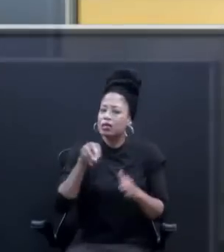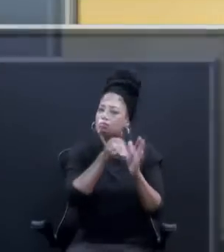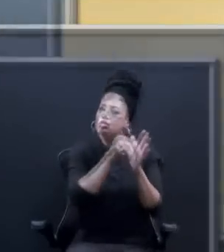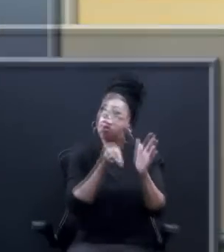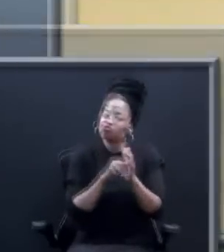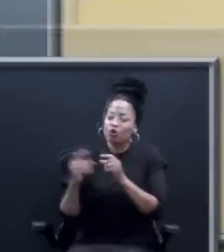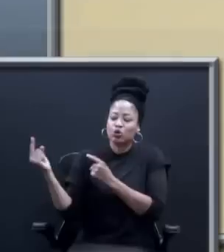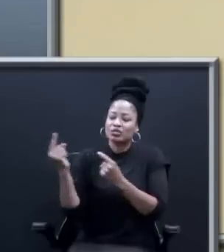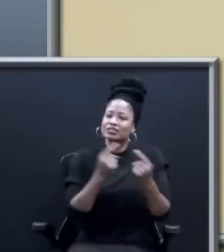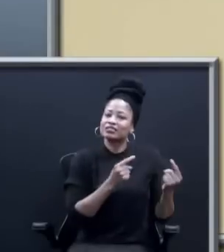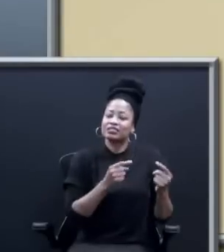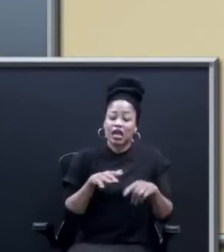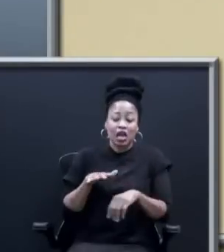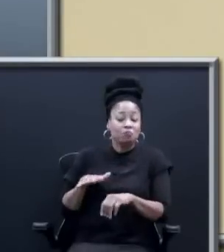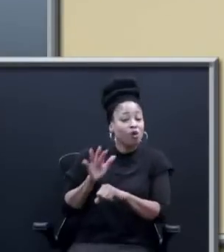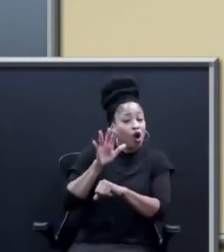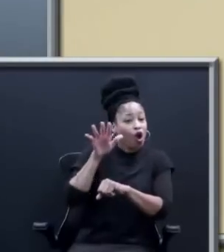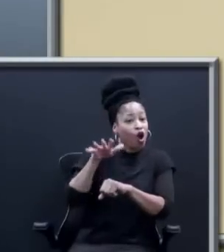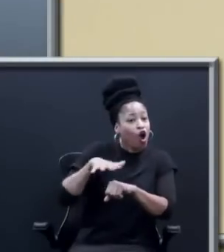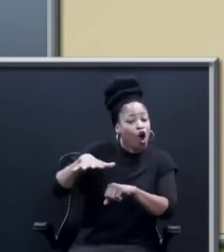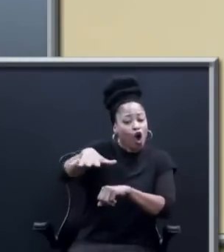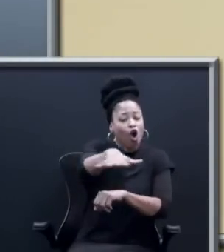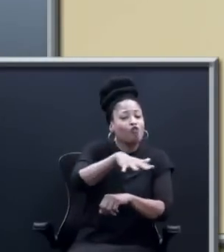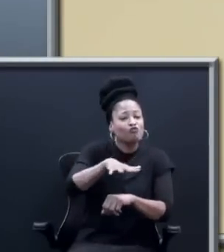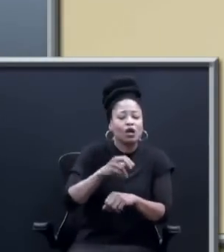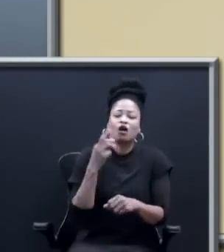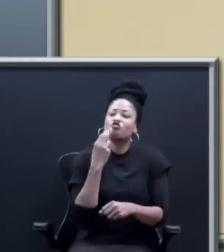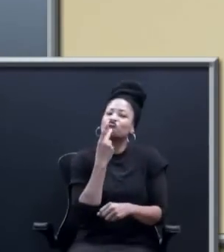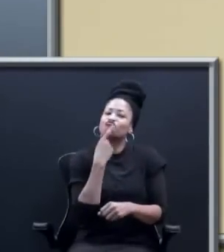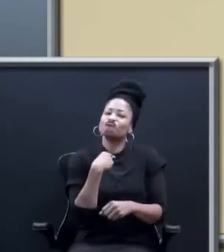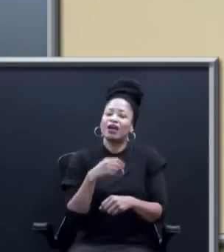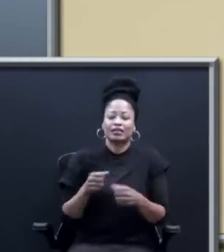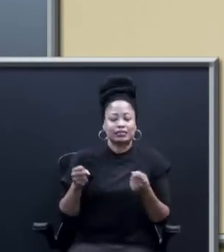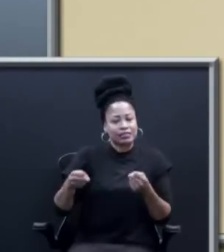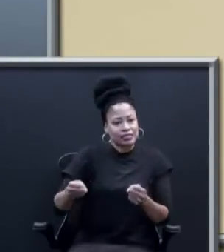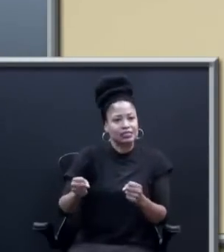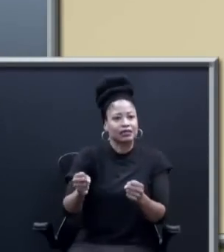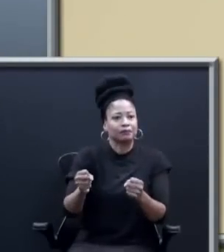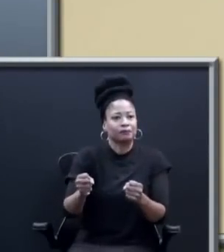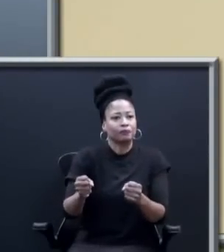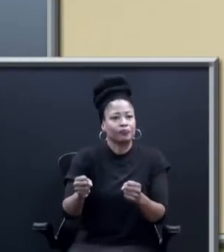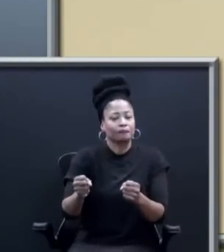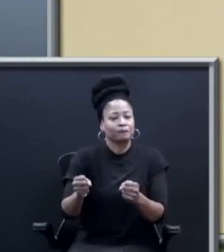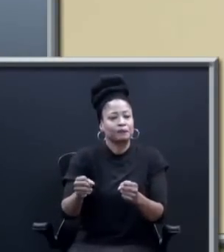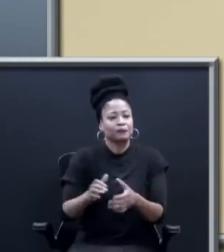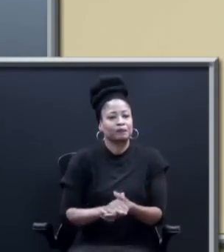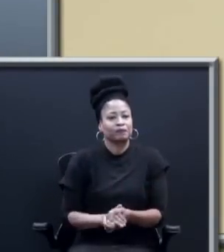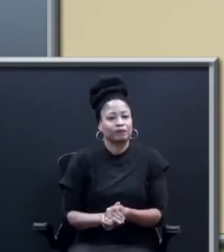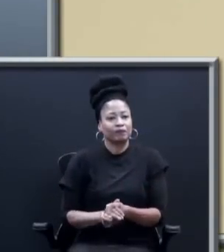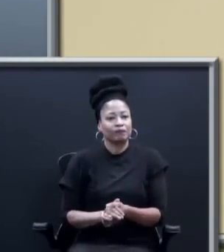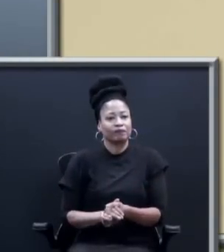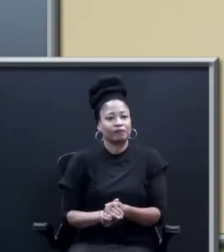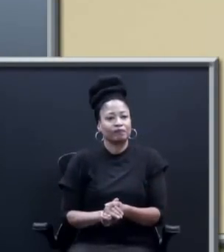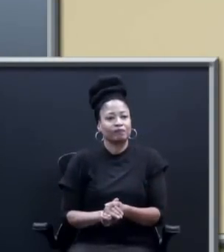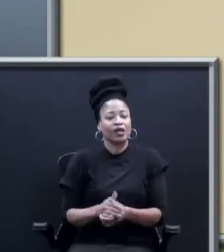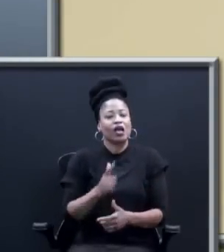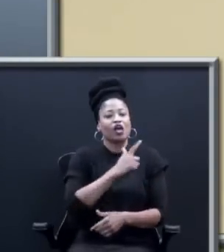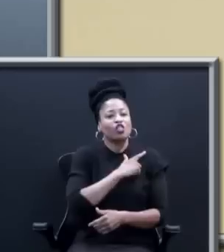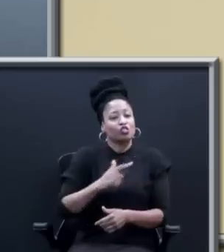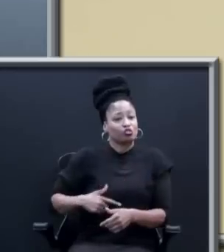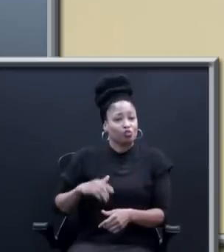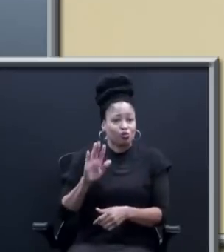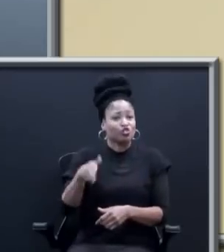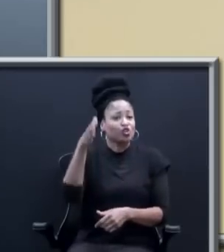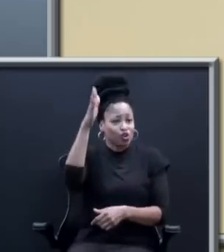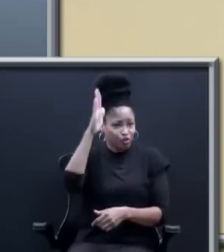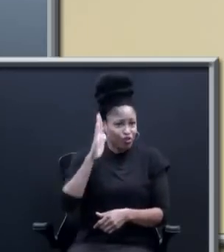For the Lord your God dried up the waters of Jordan from before you until ye were passed over, as the Lord your God did